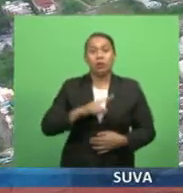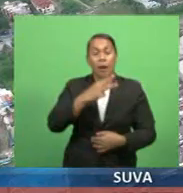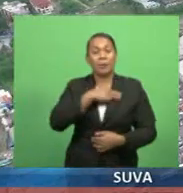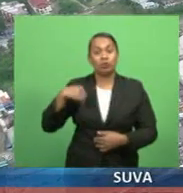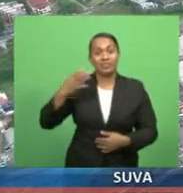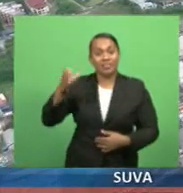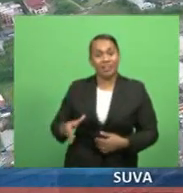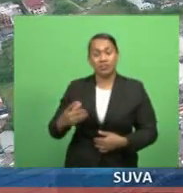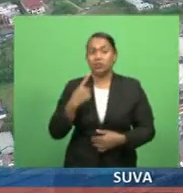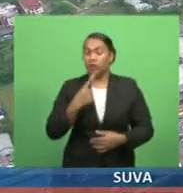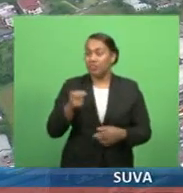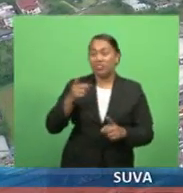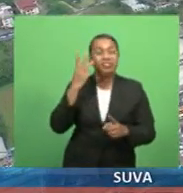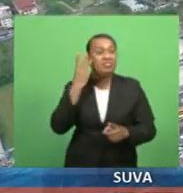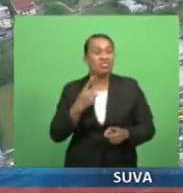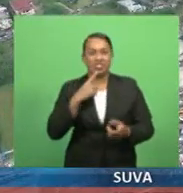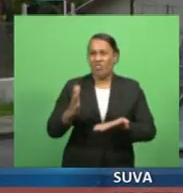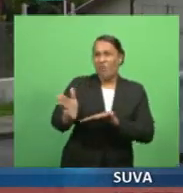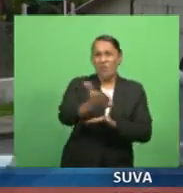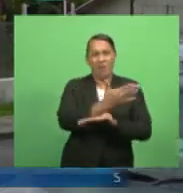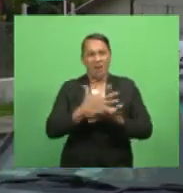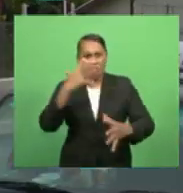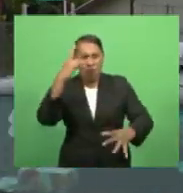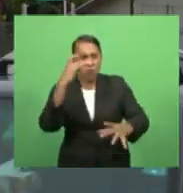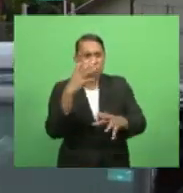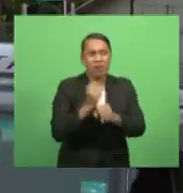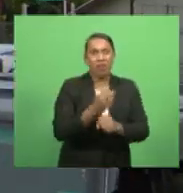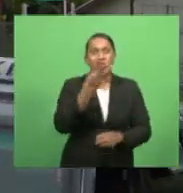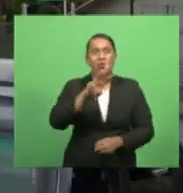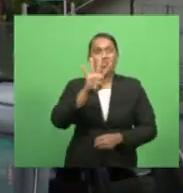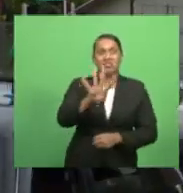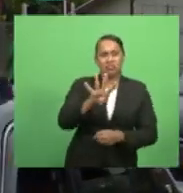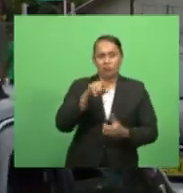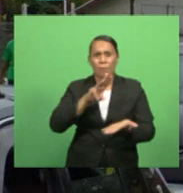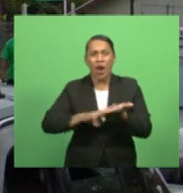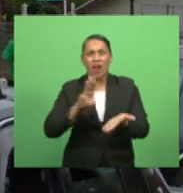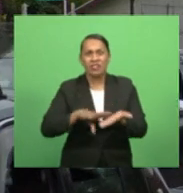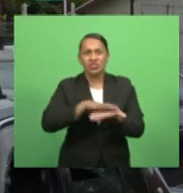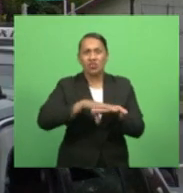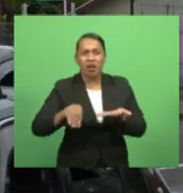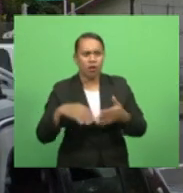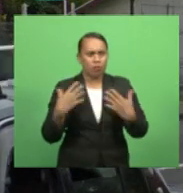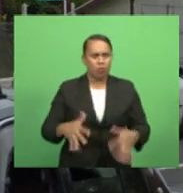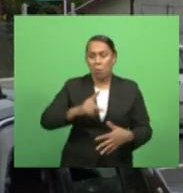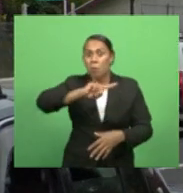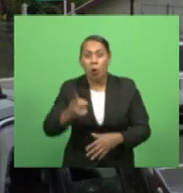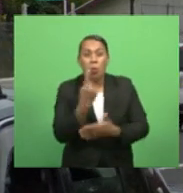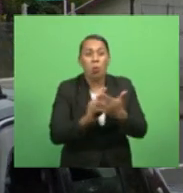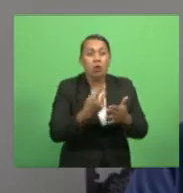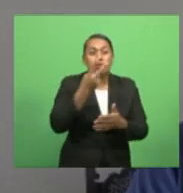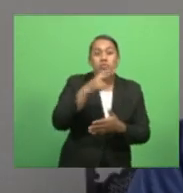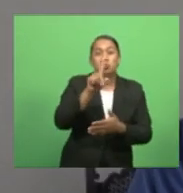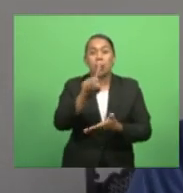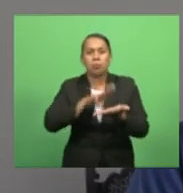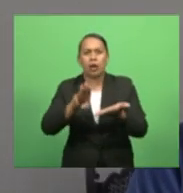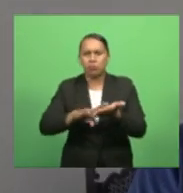total rates collected to date this year was to be around $34 million, of which only $21 million has been recovered.